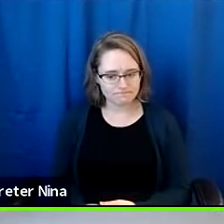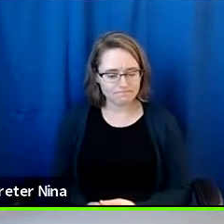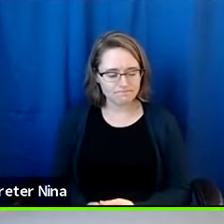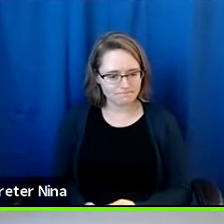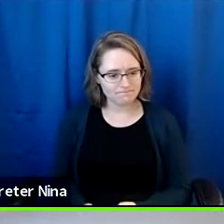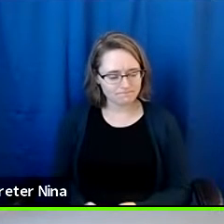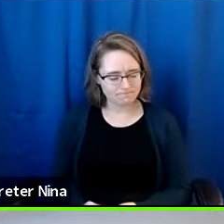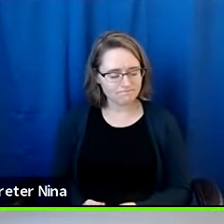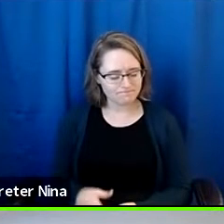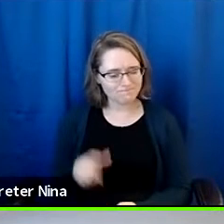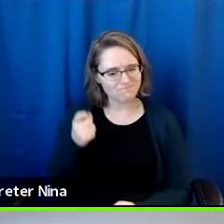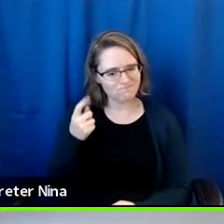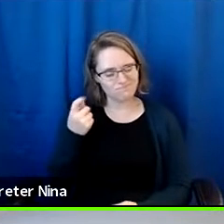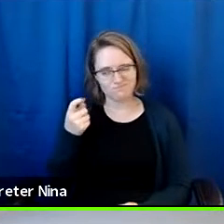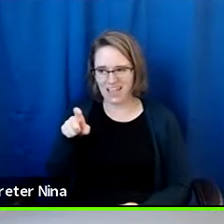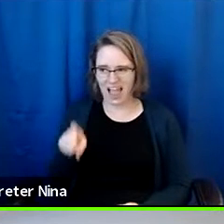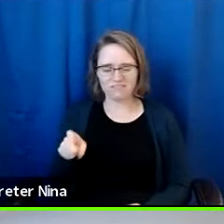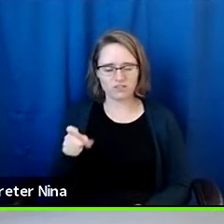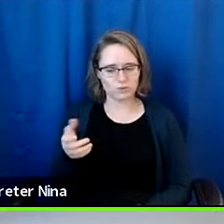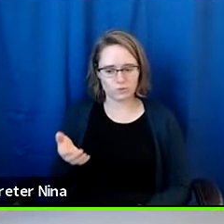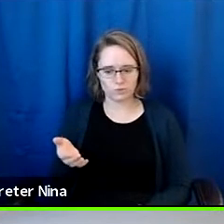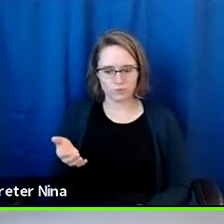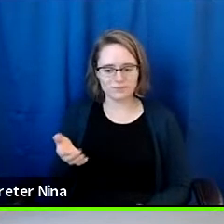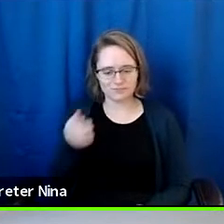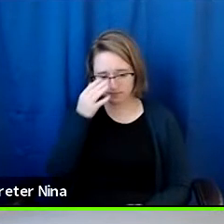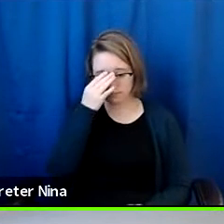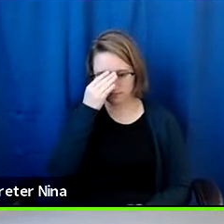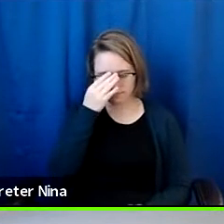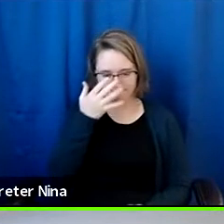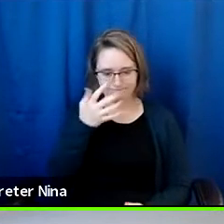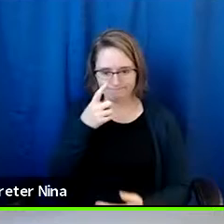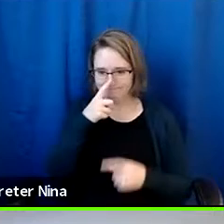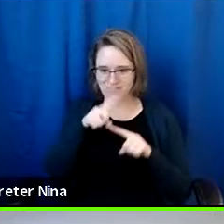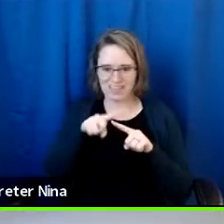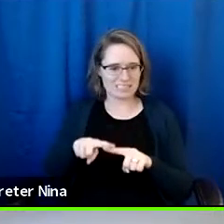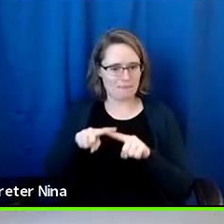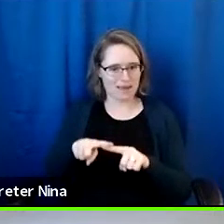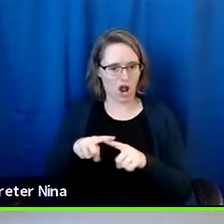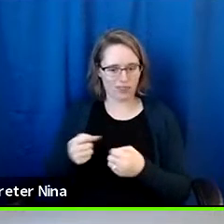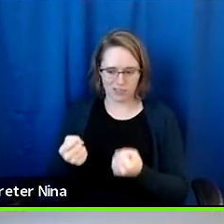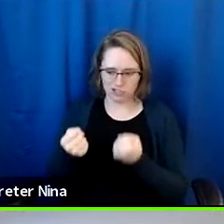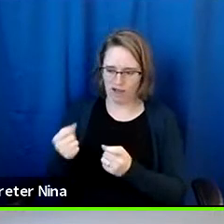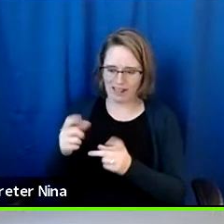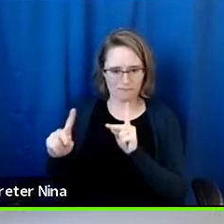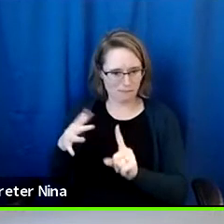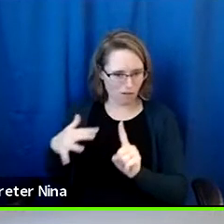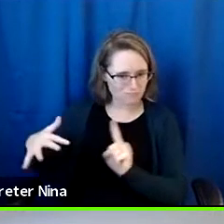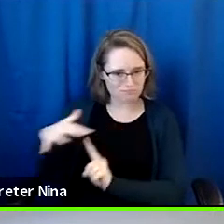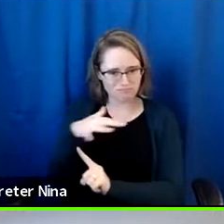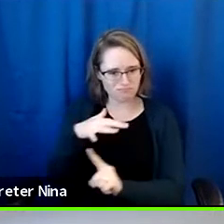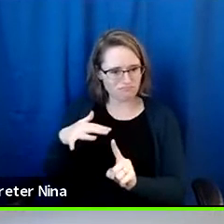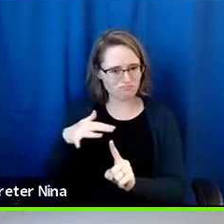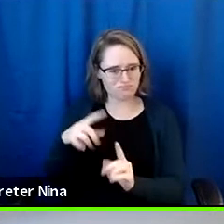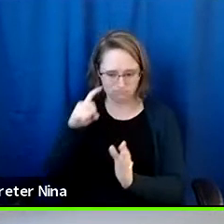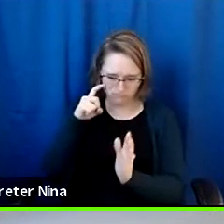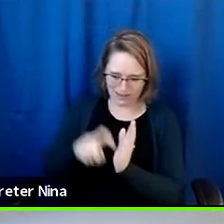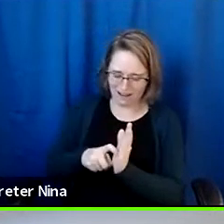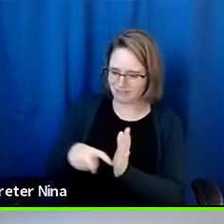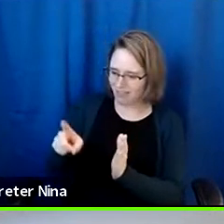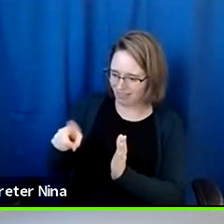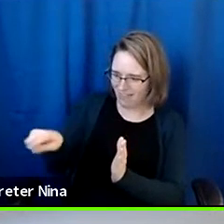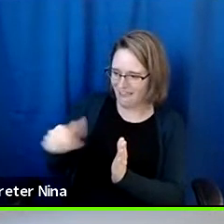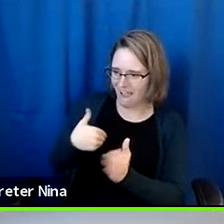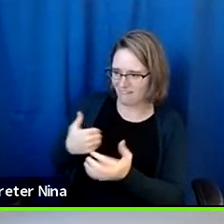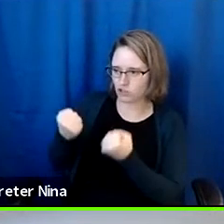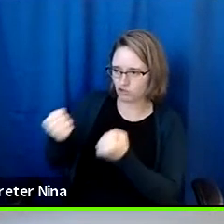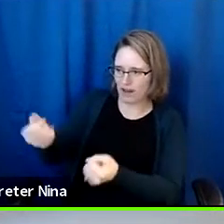you really do have to depend on the strength of those around you and recognize that they have strength